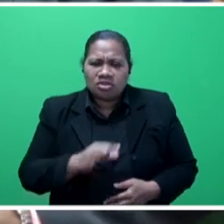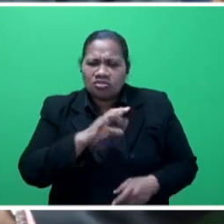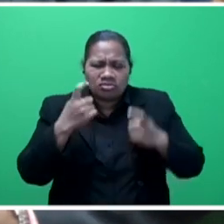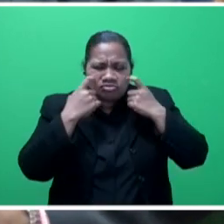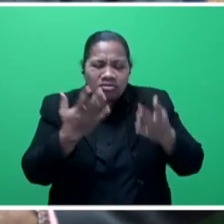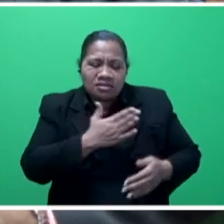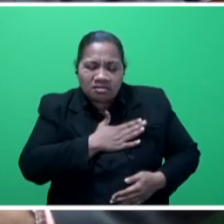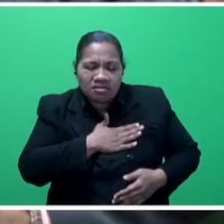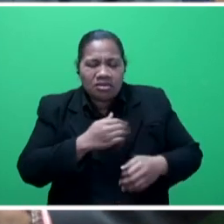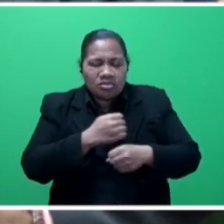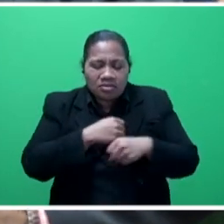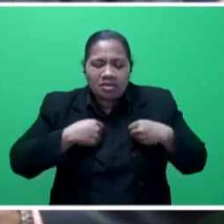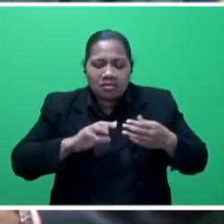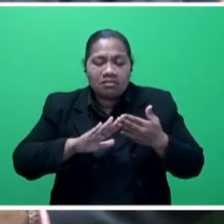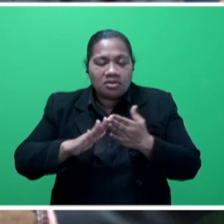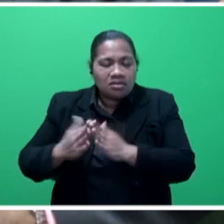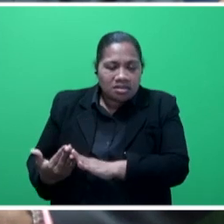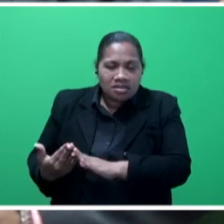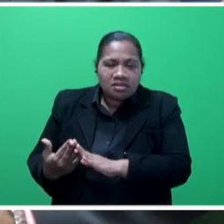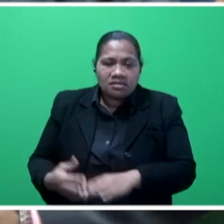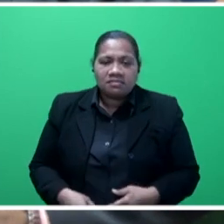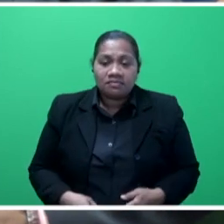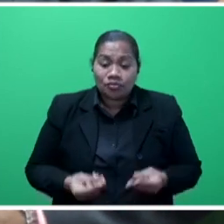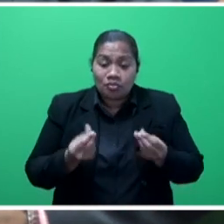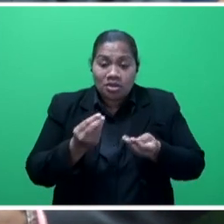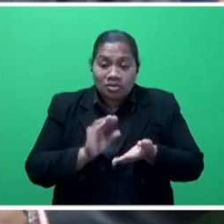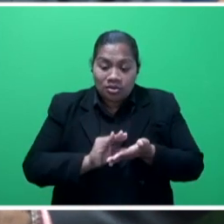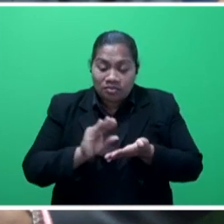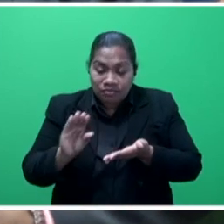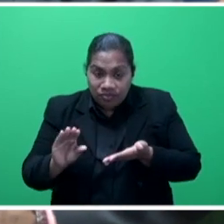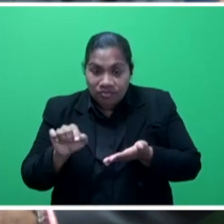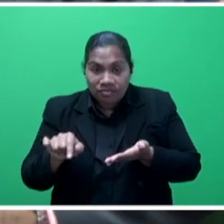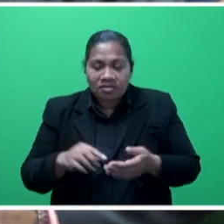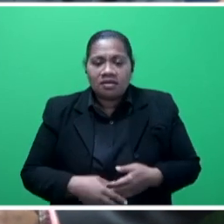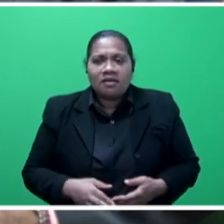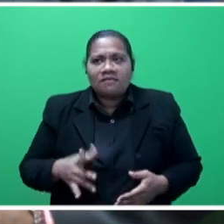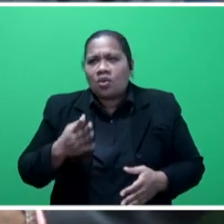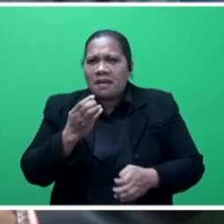of our communities, where these funds were directed either as employment